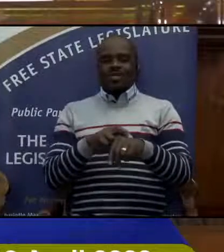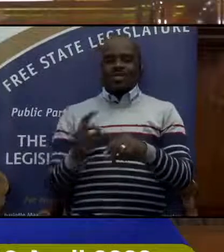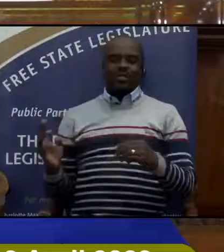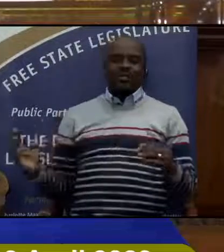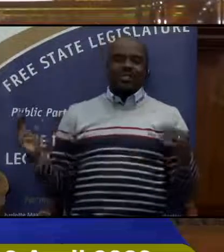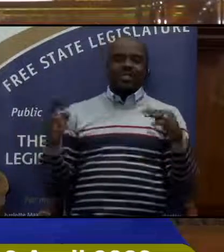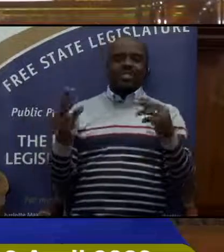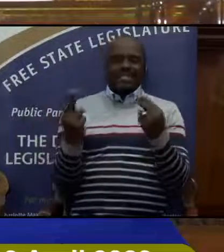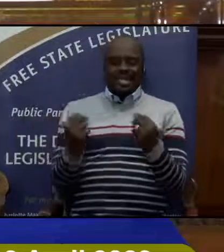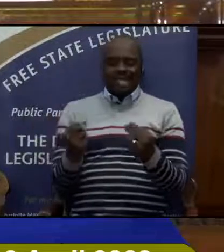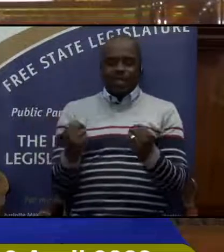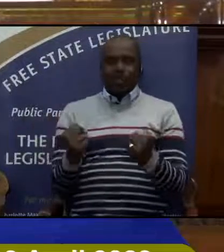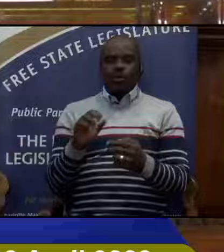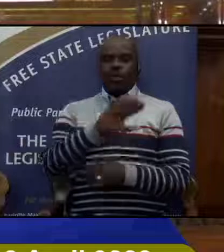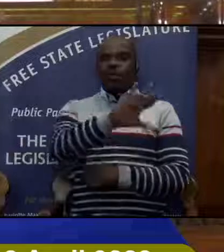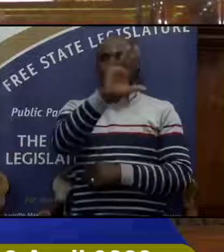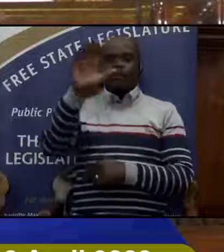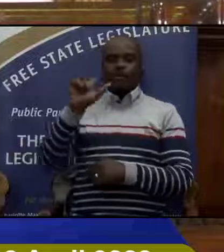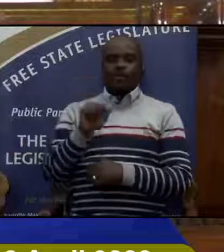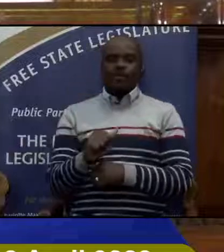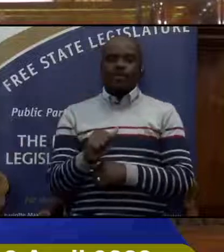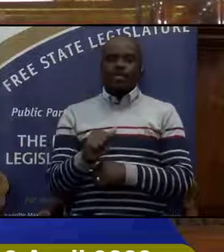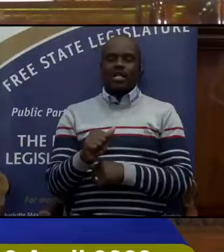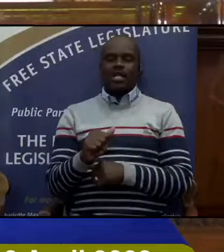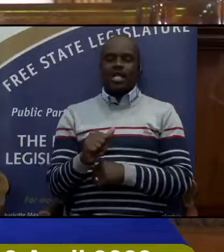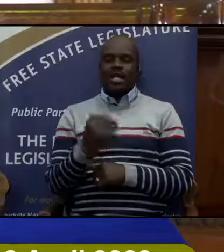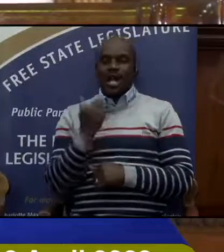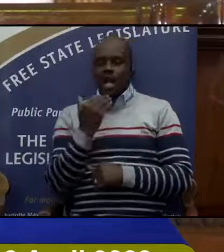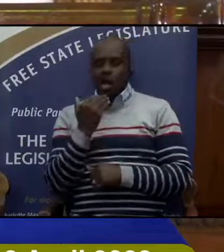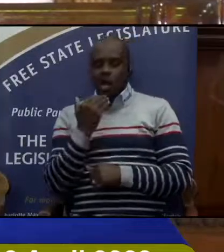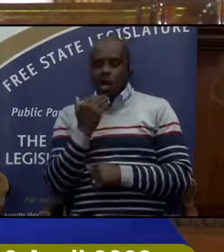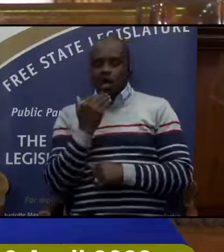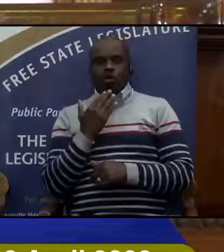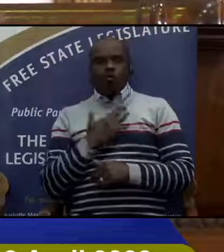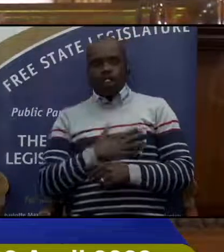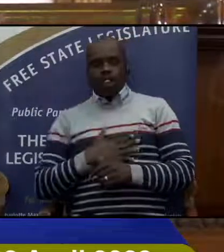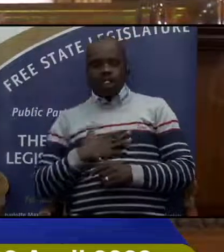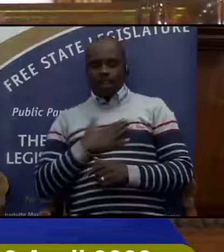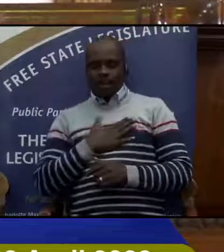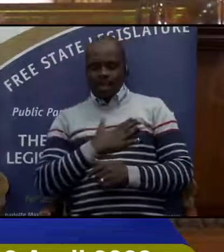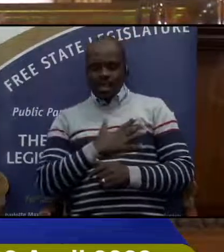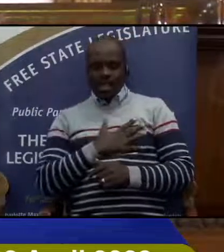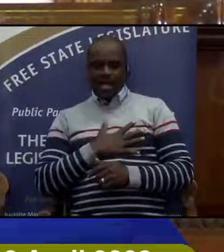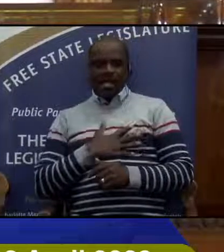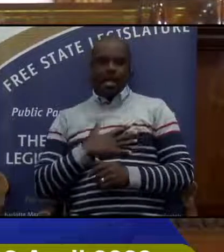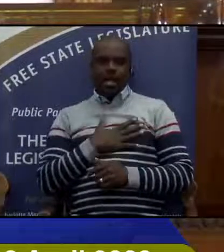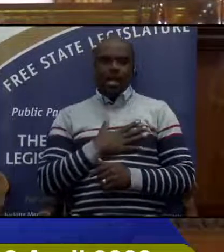who love their country and love everybody, irrespective of color.